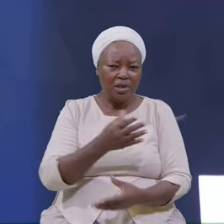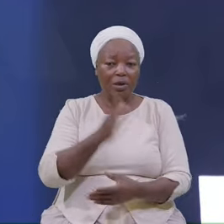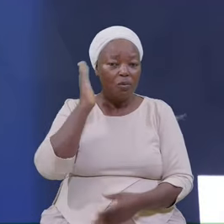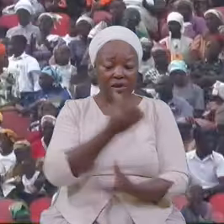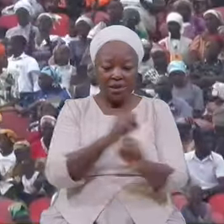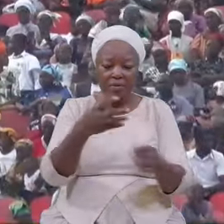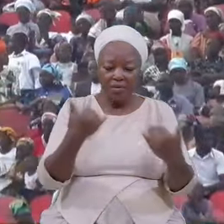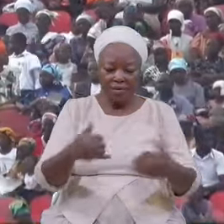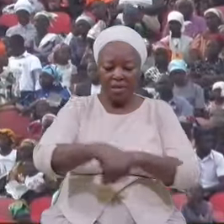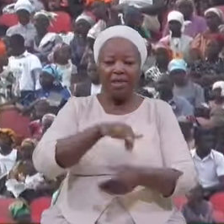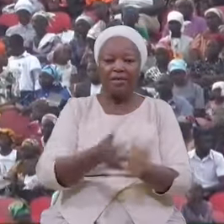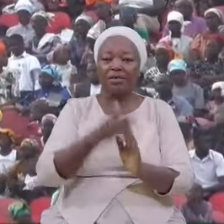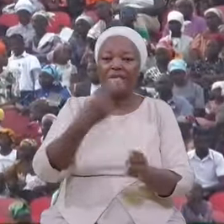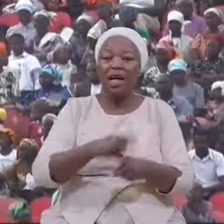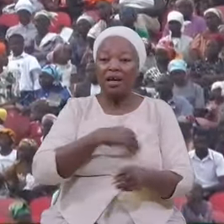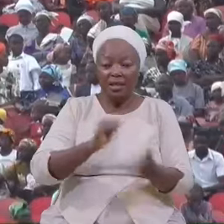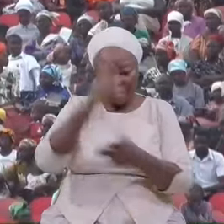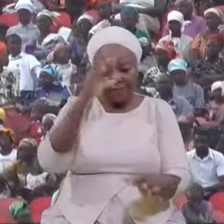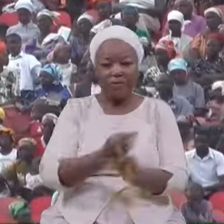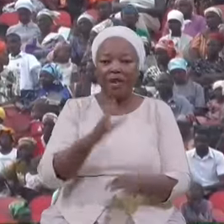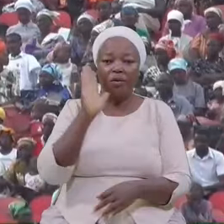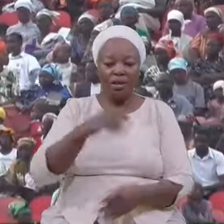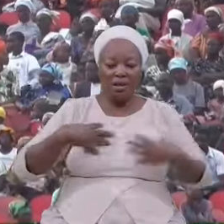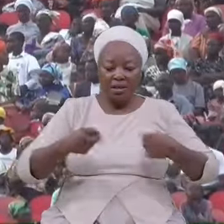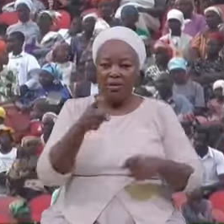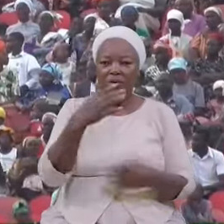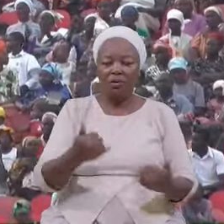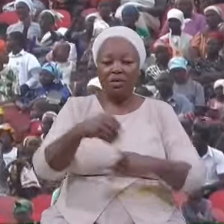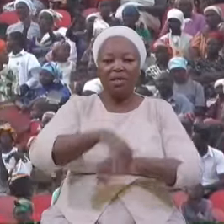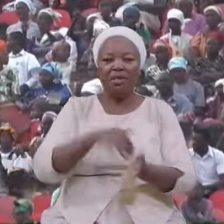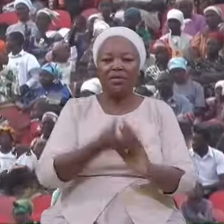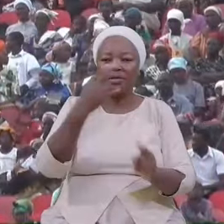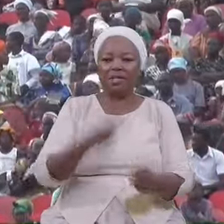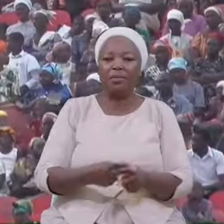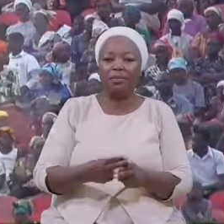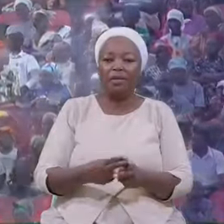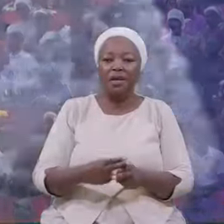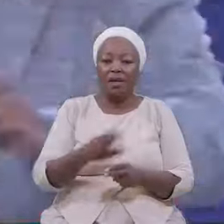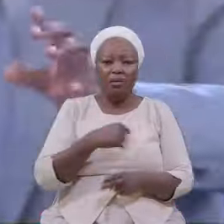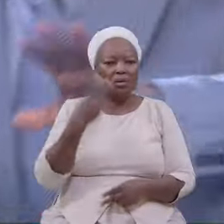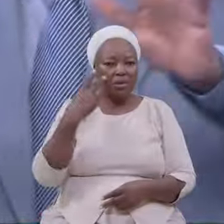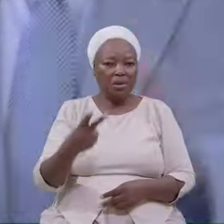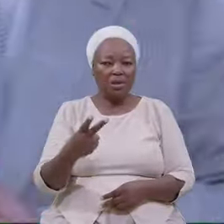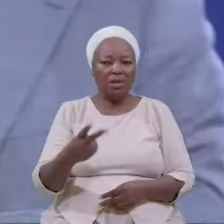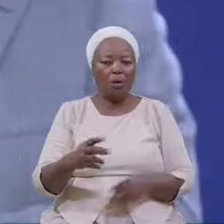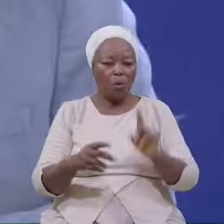La foi là vous sauvera ce soir. La foi là vous guérira ce soir.